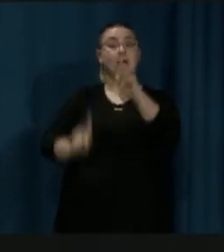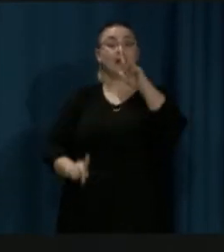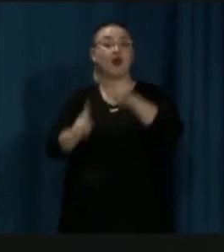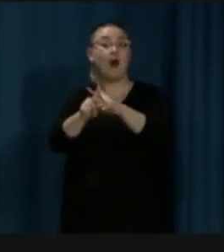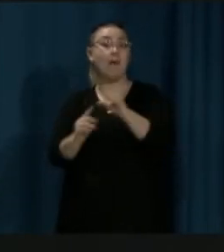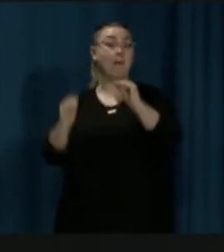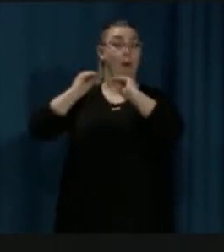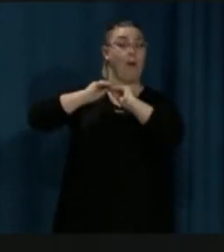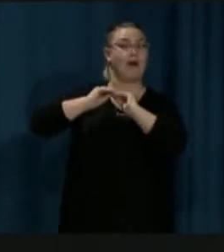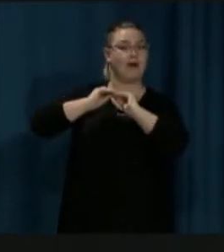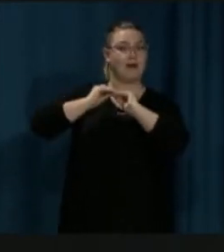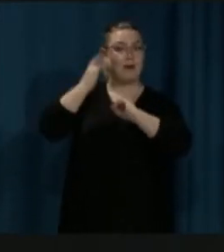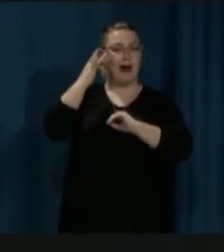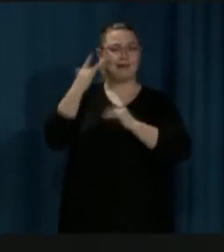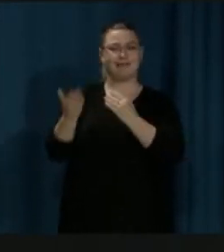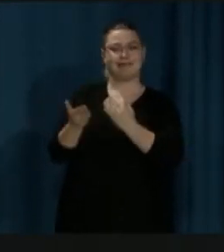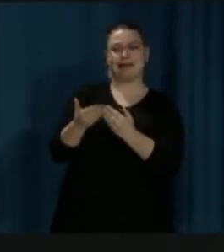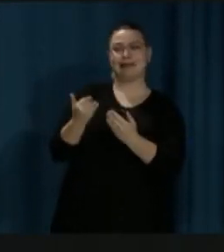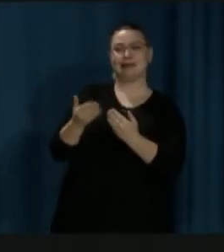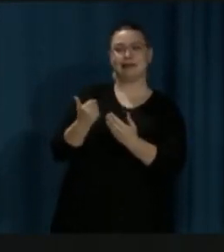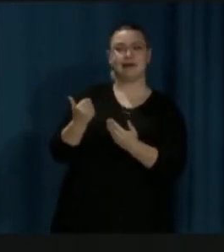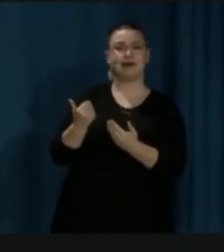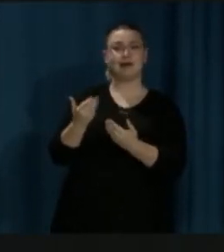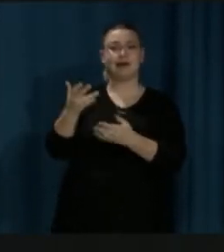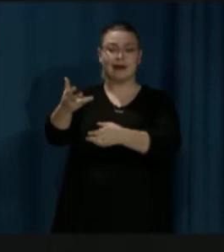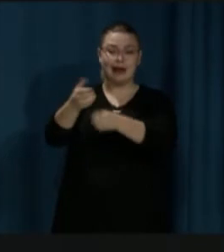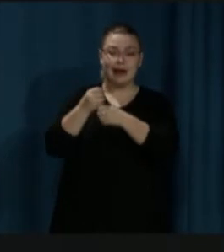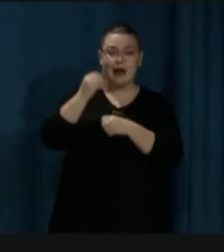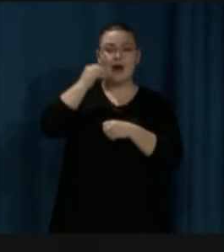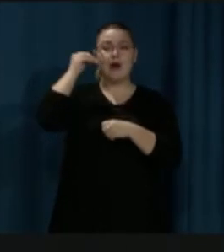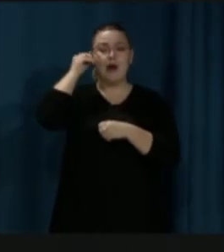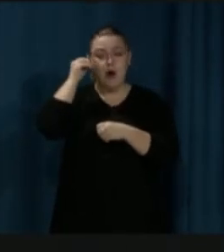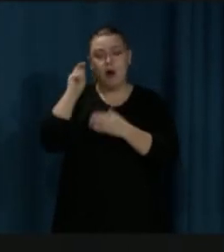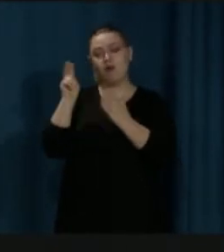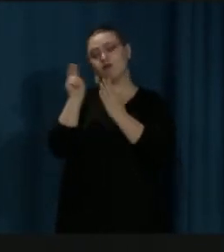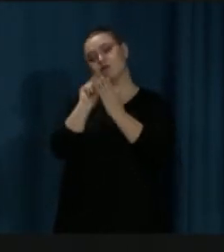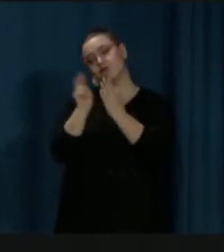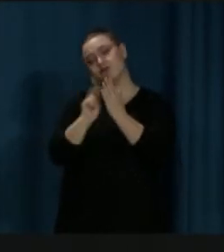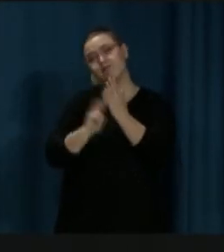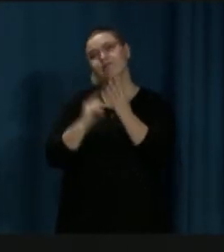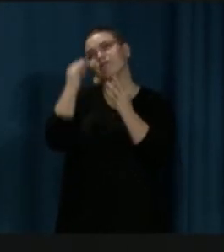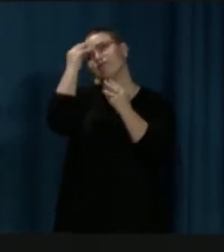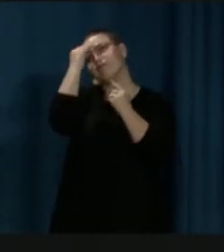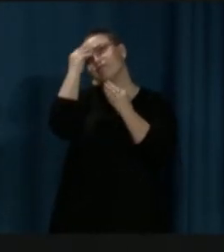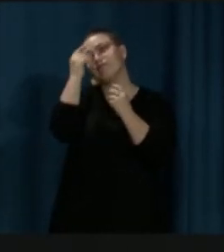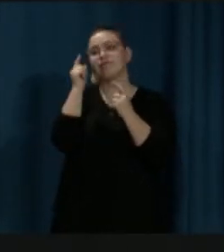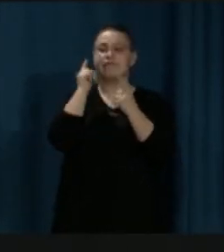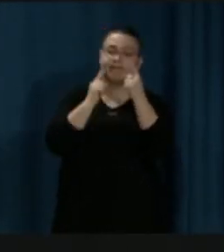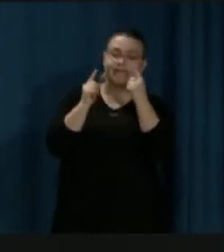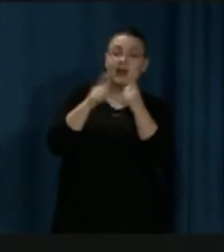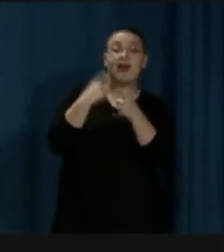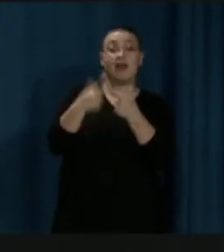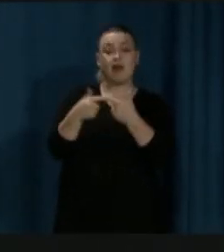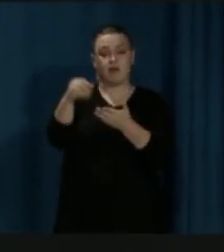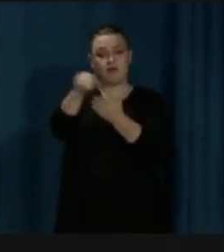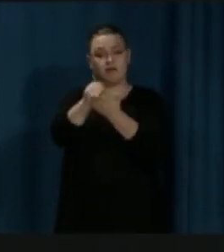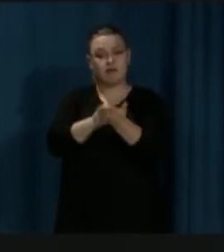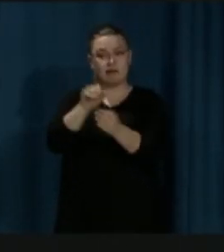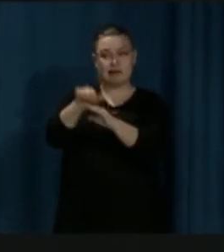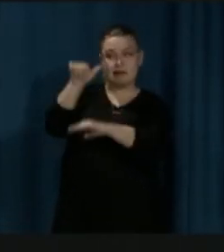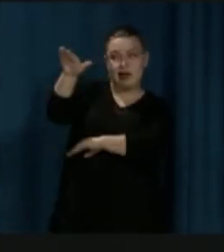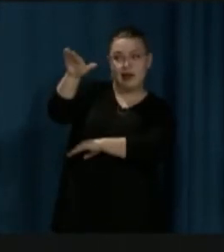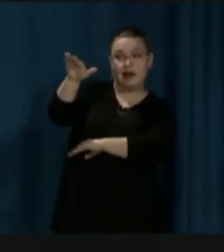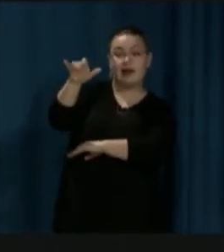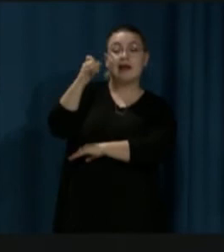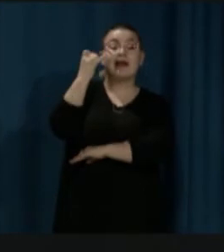bit. If people can get the booklet at home, have time to look at it and send it in, as opposed to,